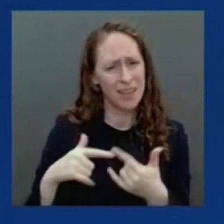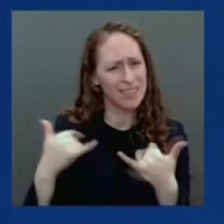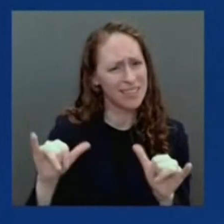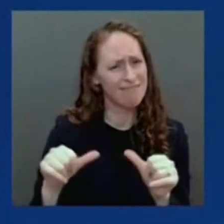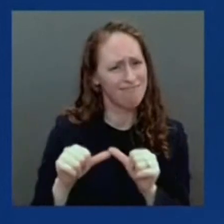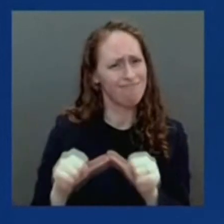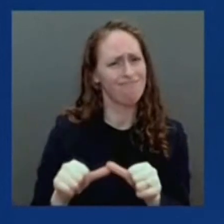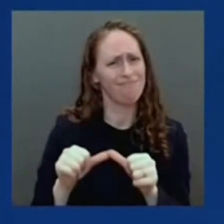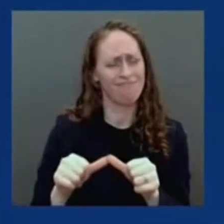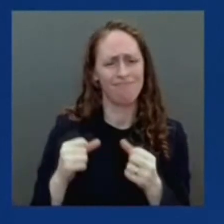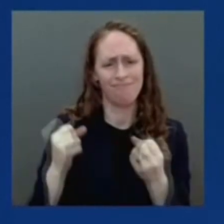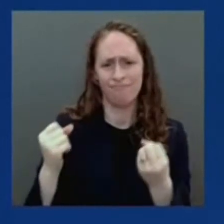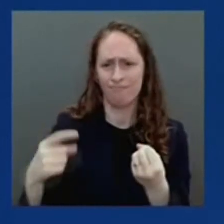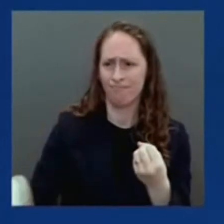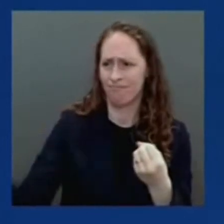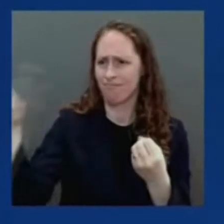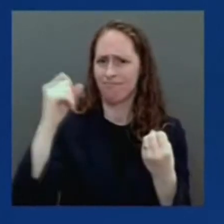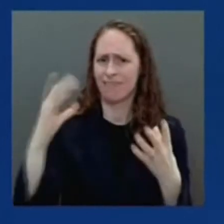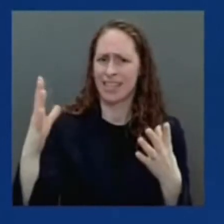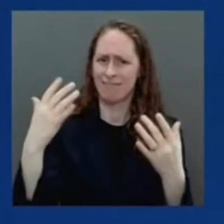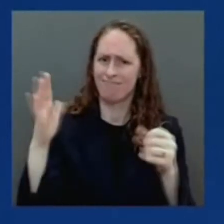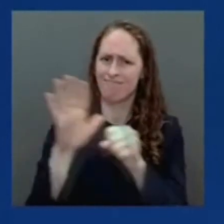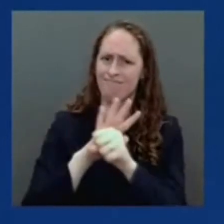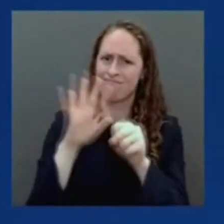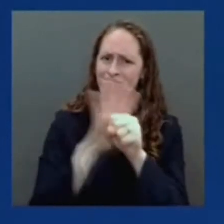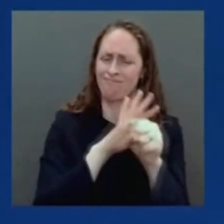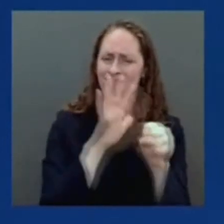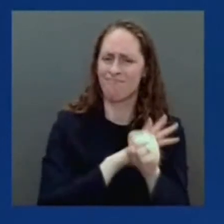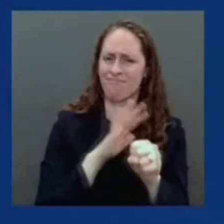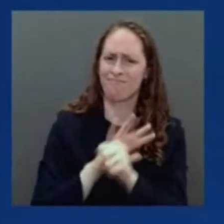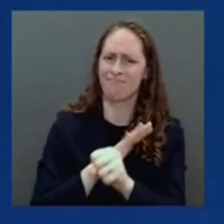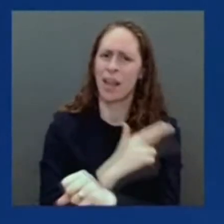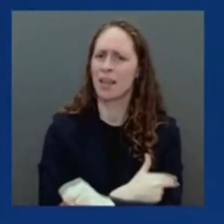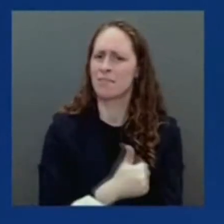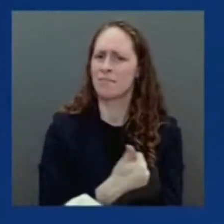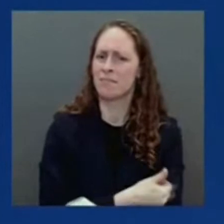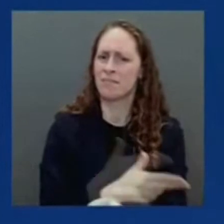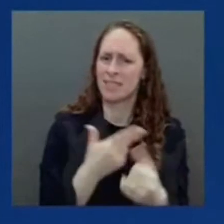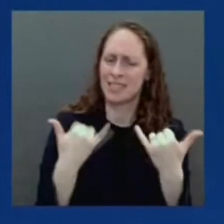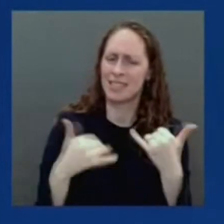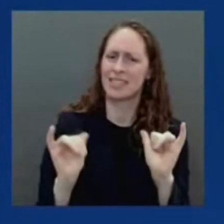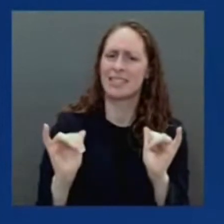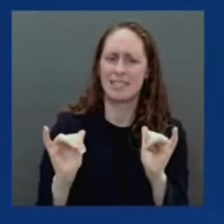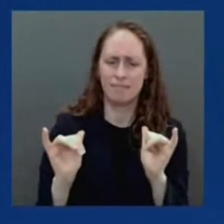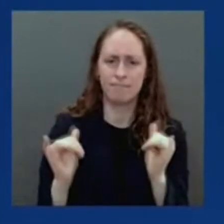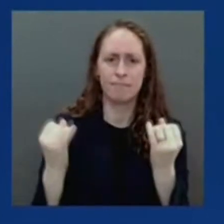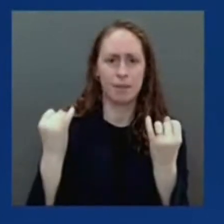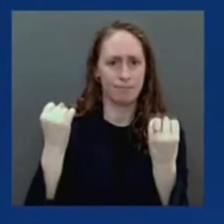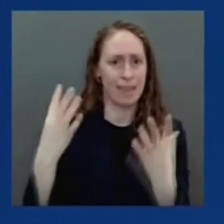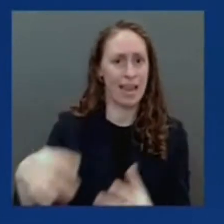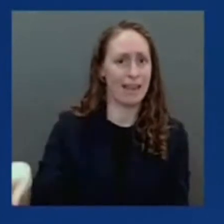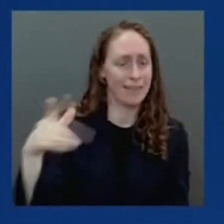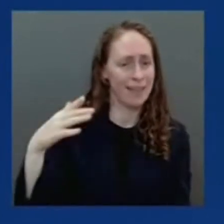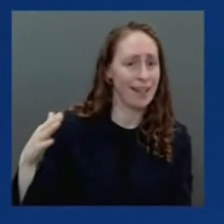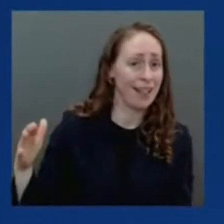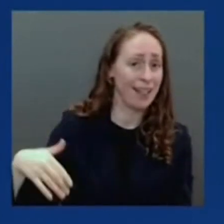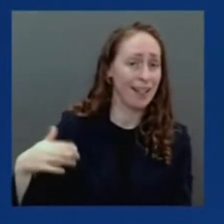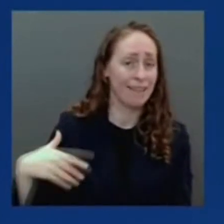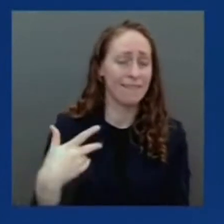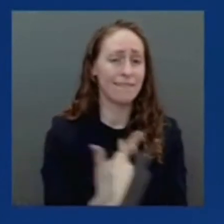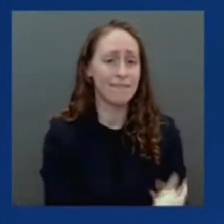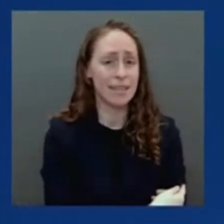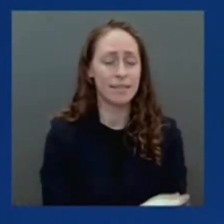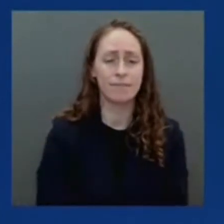the unvaccinated. At the same time, we are always, planning for the future. The most important thing